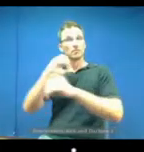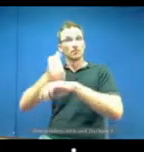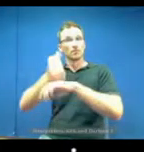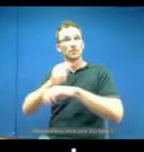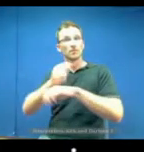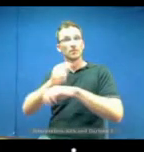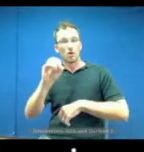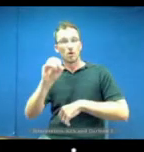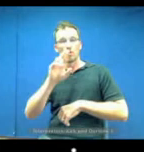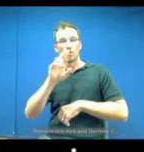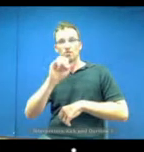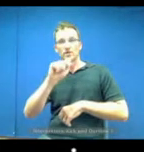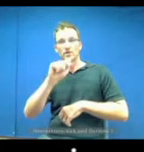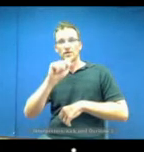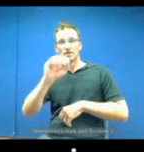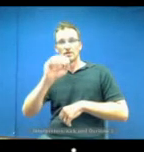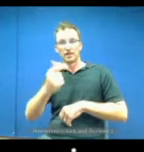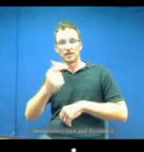her children.